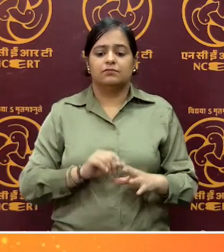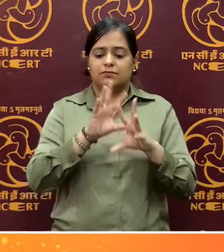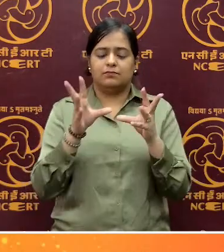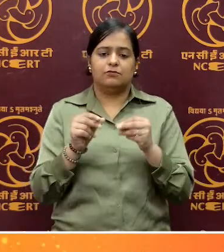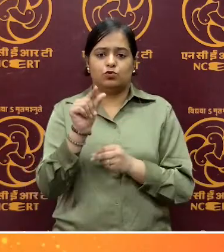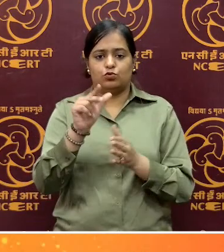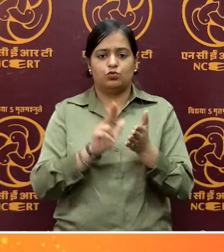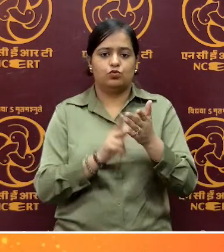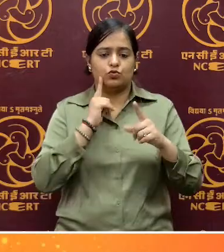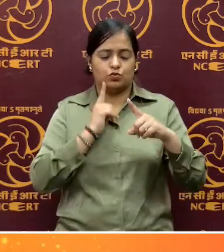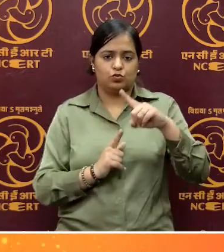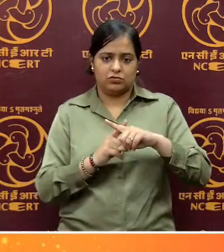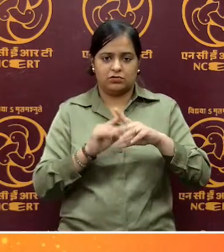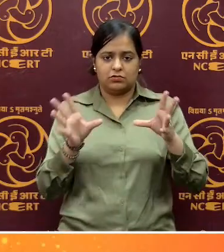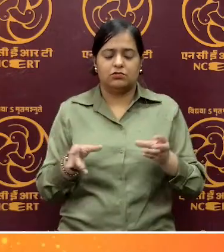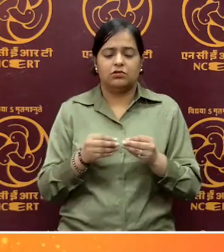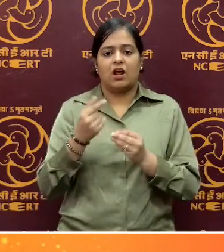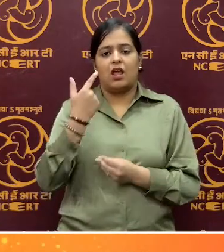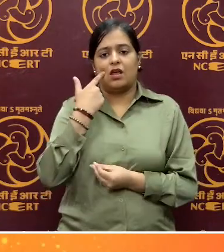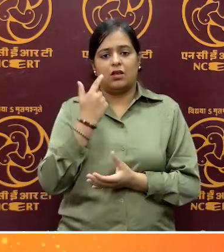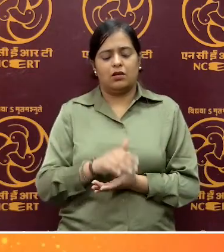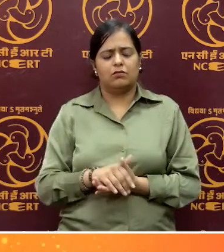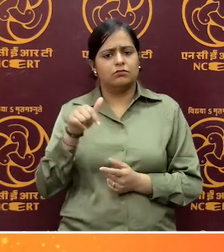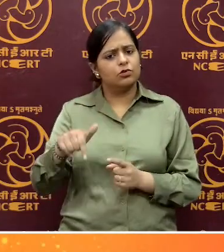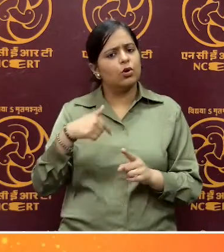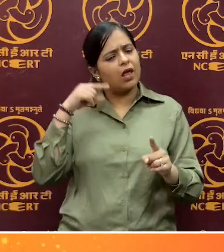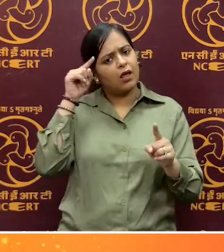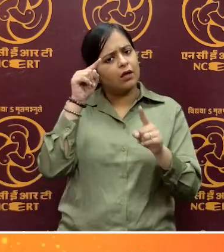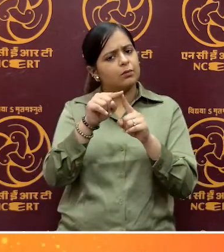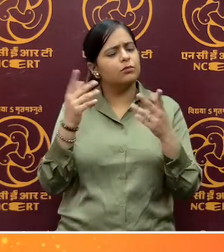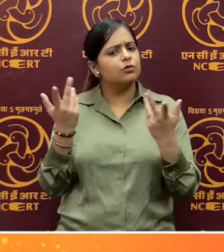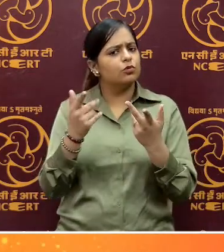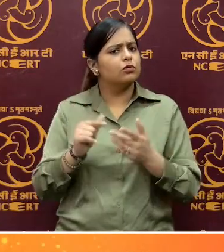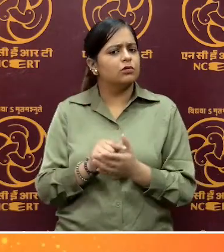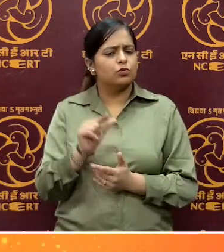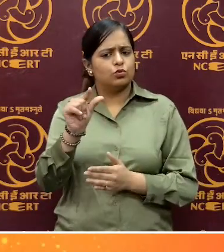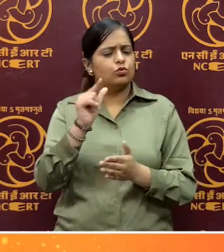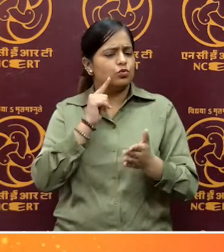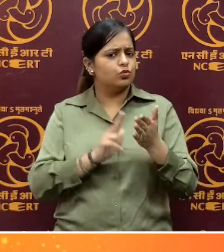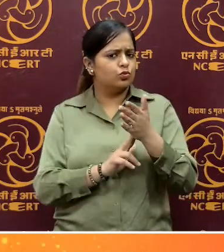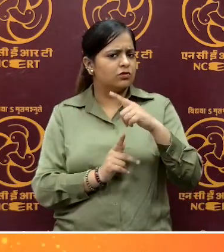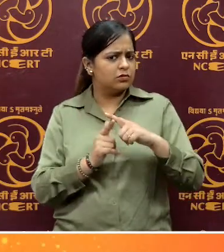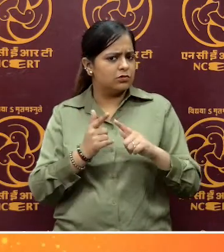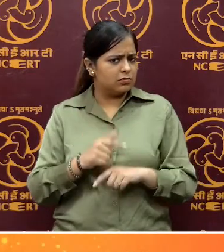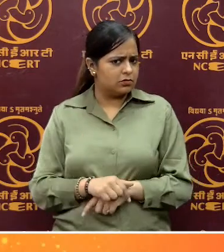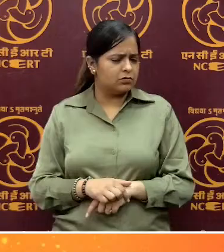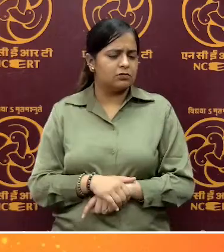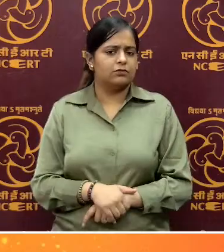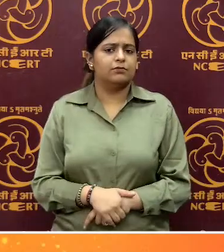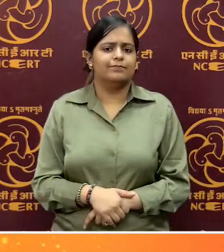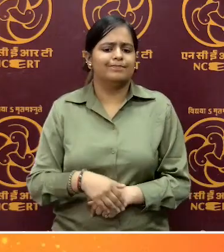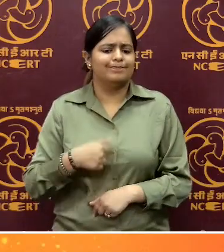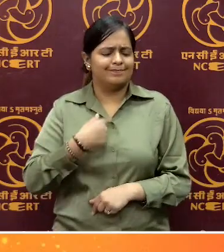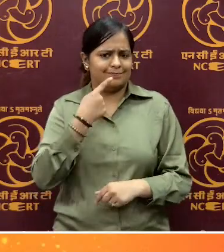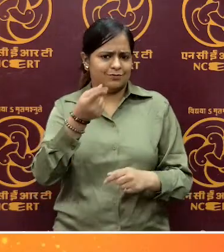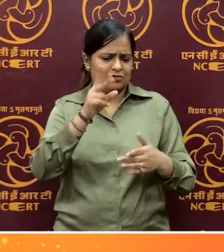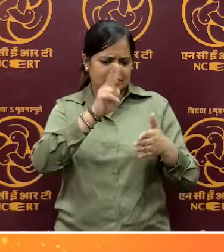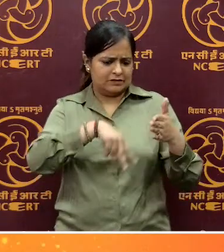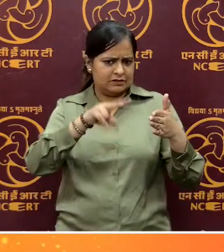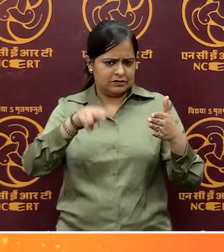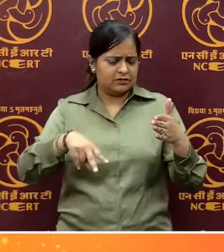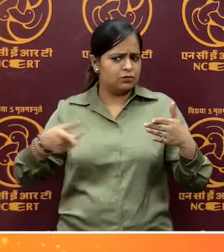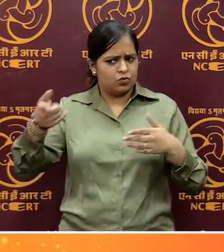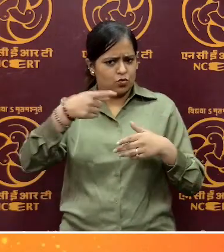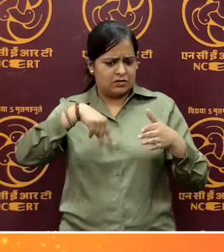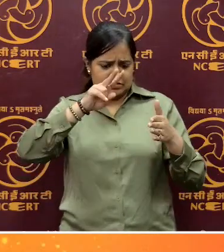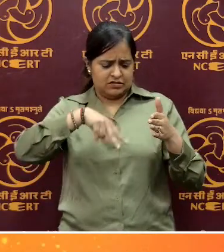I. Now what is the purpose of this unit vector? Now you all can see this point. We can read this